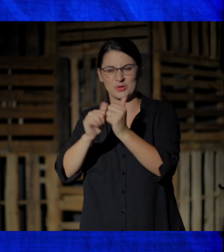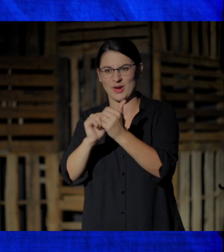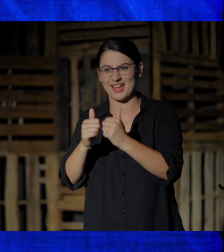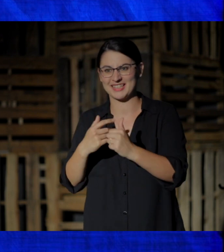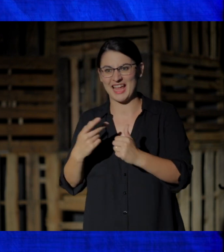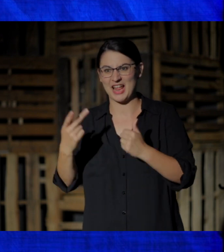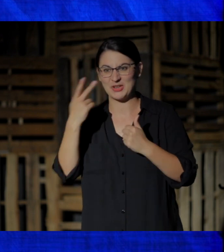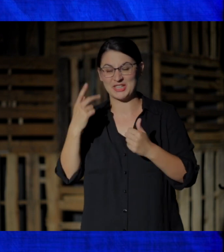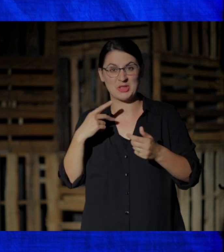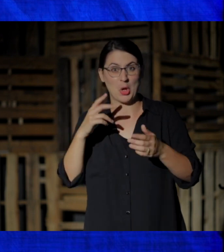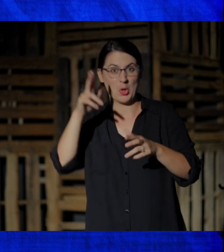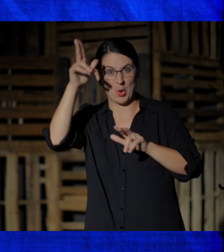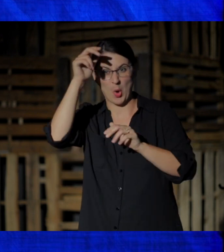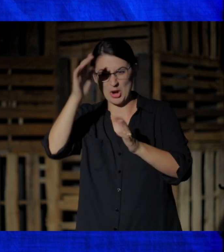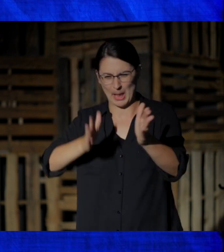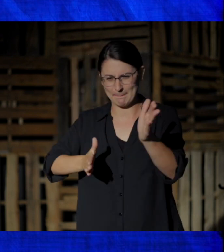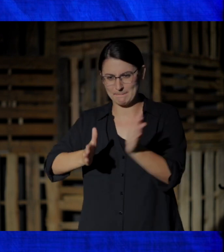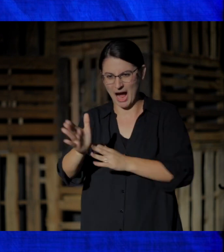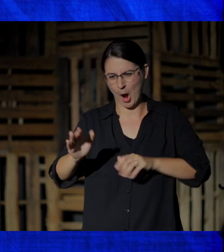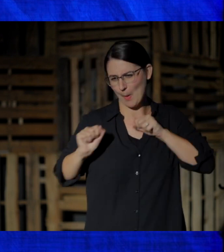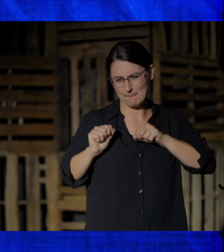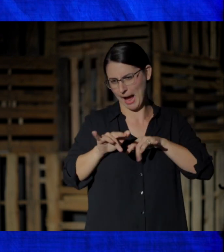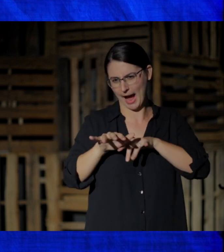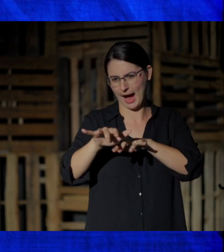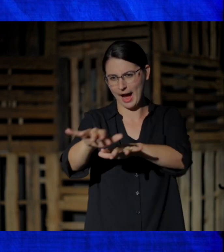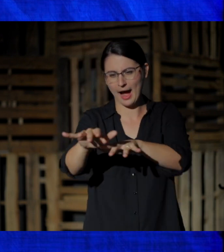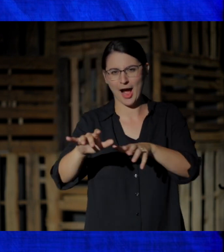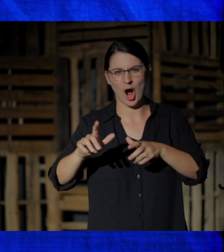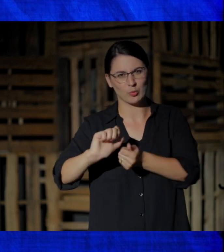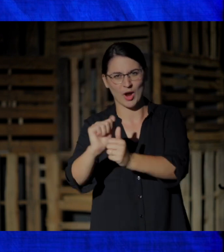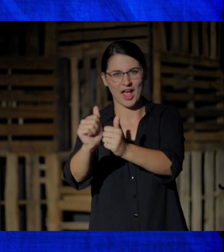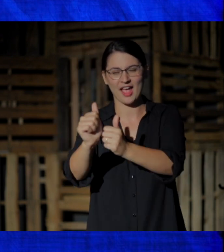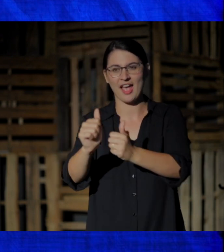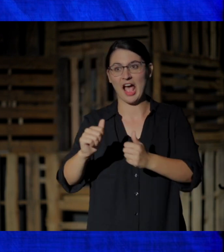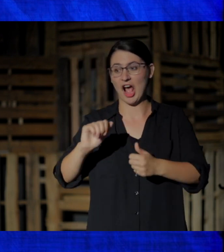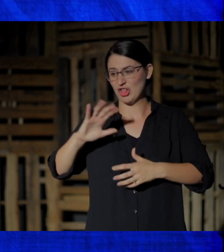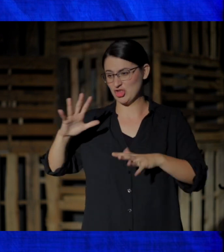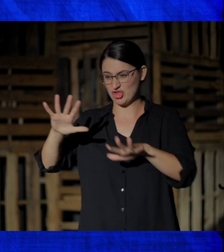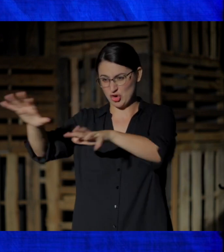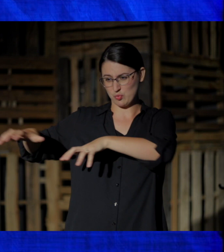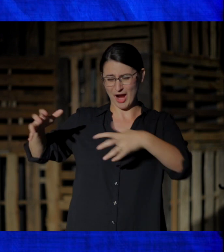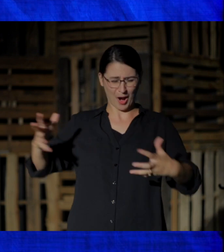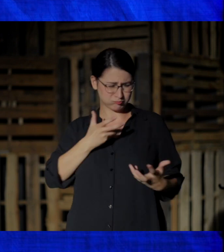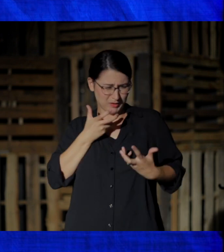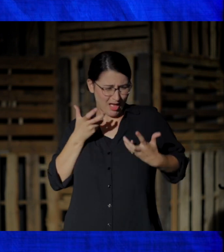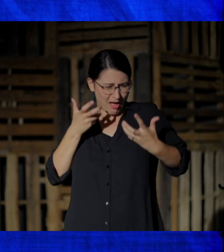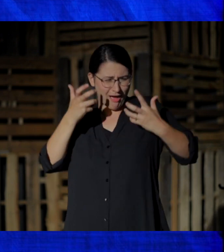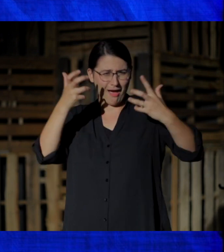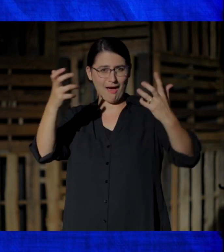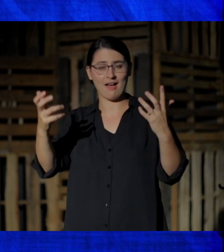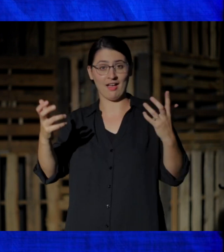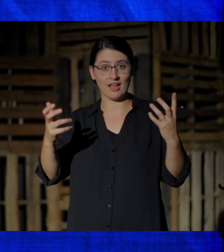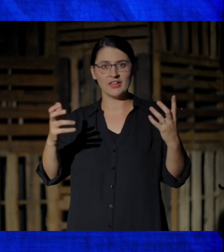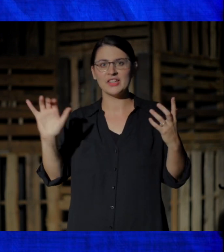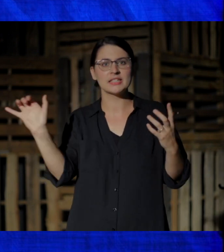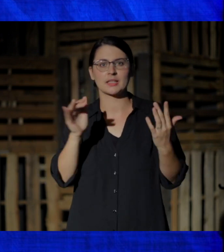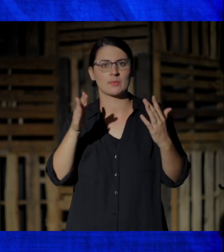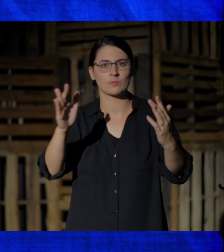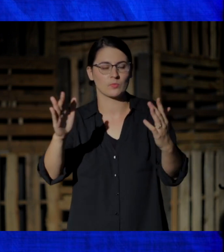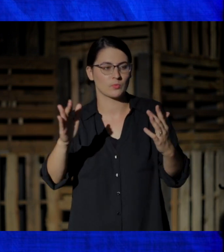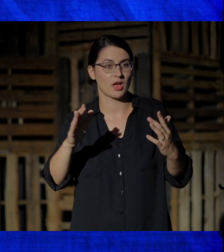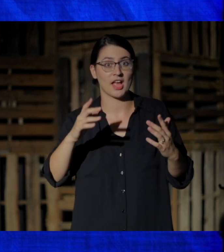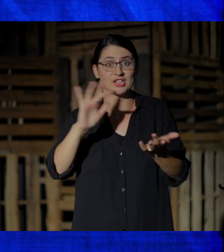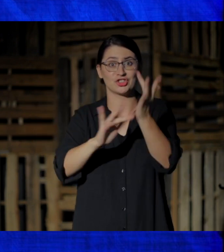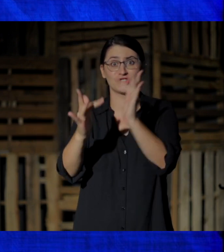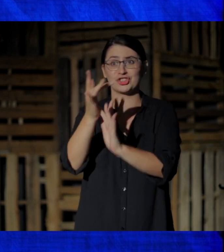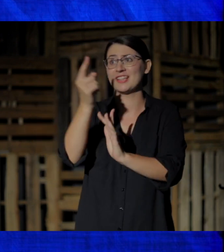began, when the horse finally, boom, took off. The horse was excited. The crowd was excited. The body of Christ is going to be eternally even